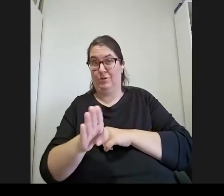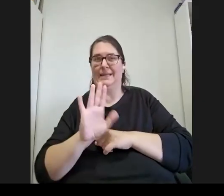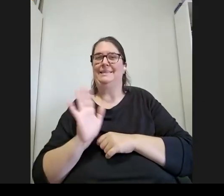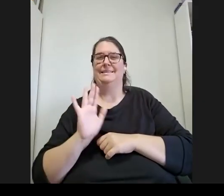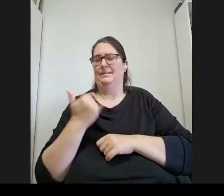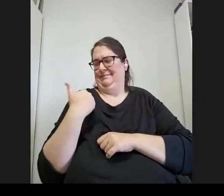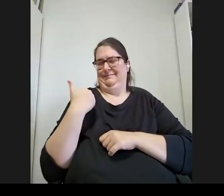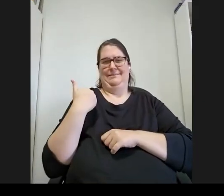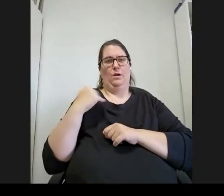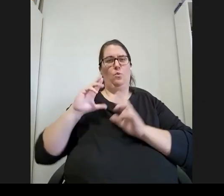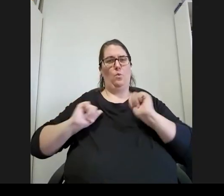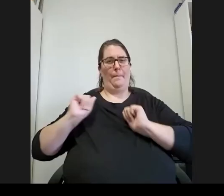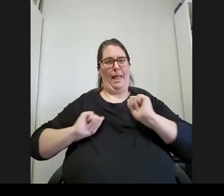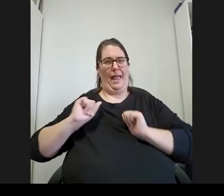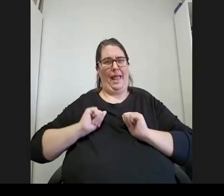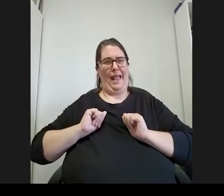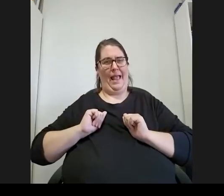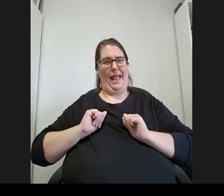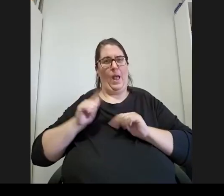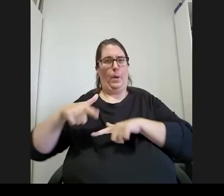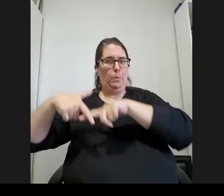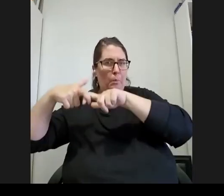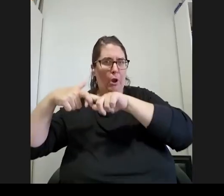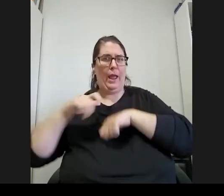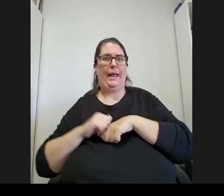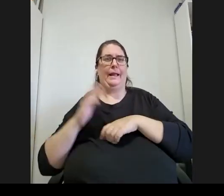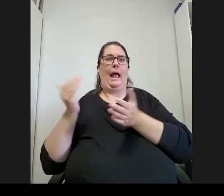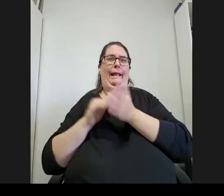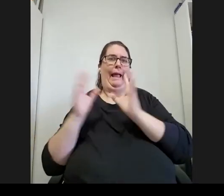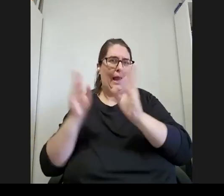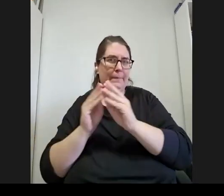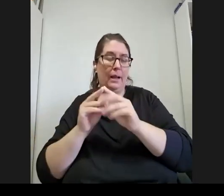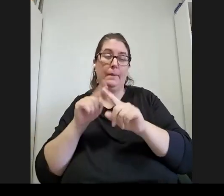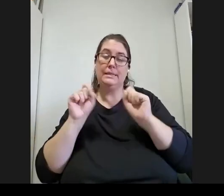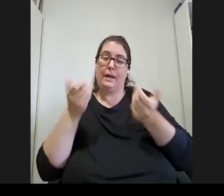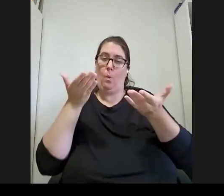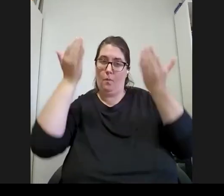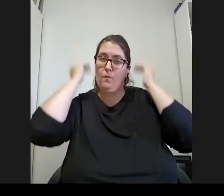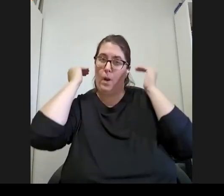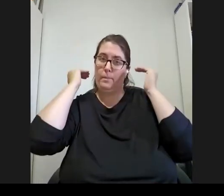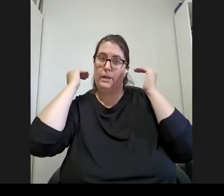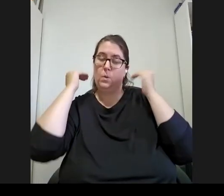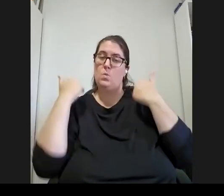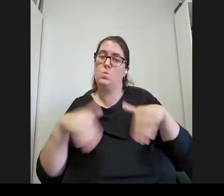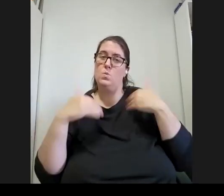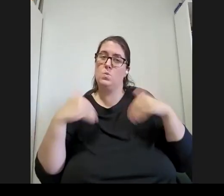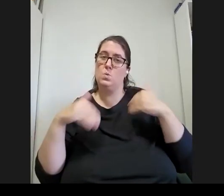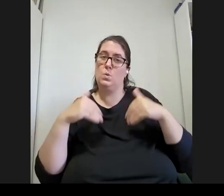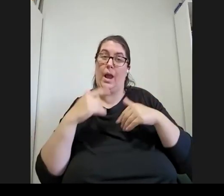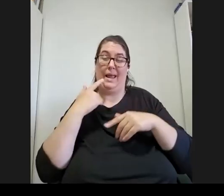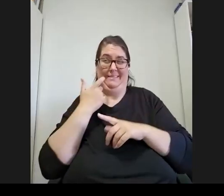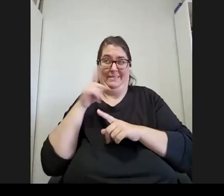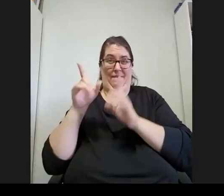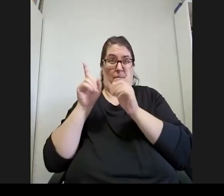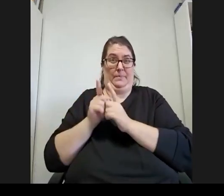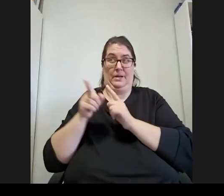the role play demo, just because it can be a lot to go through at once, especially if you're meeting with a client, like